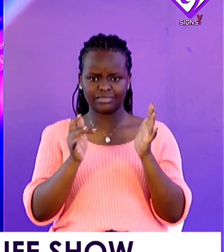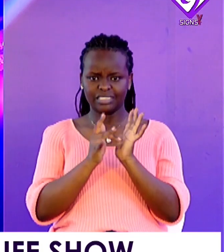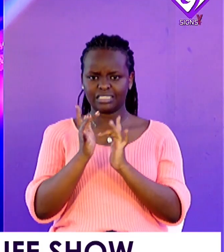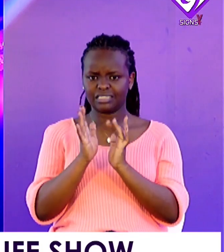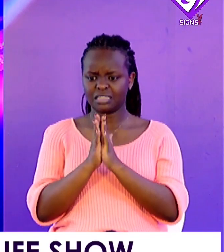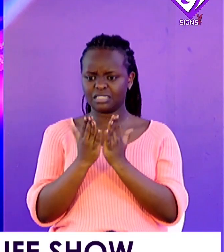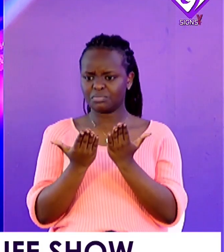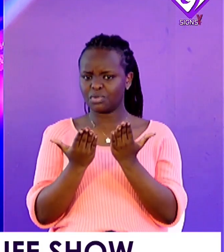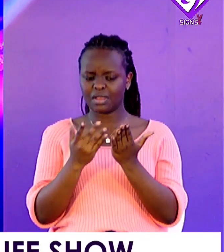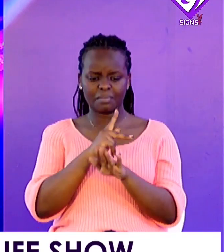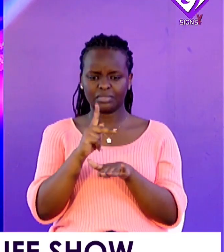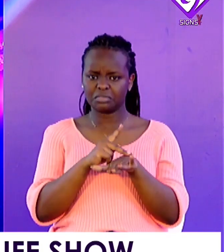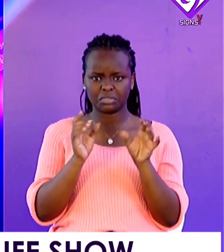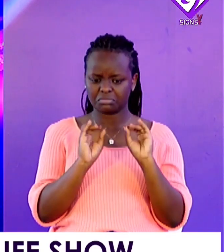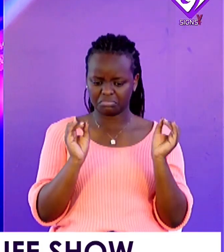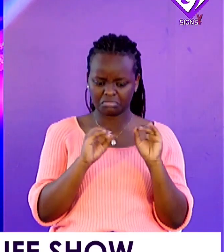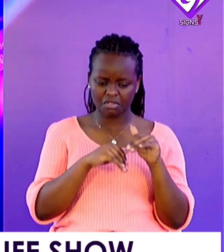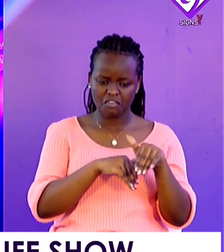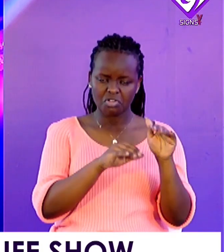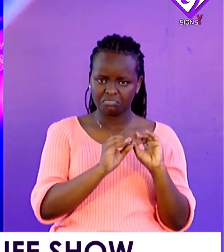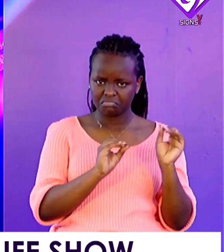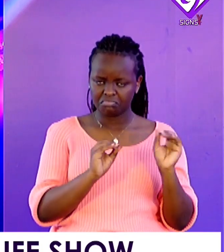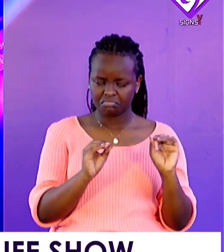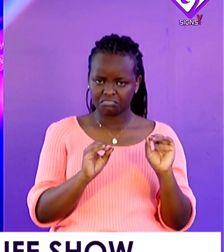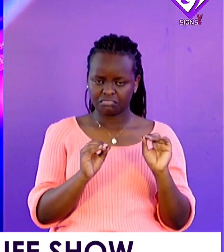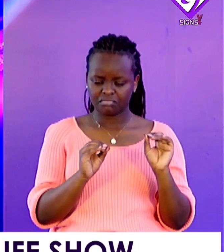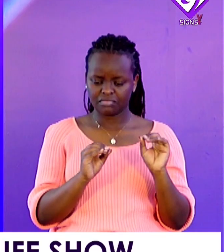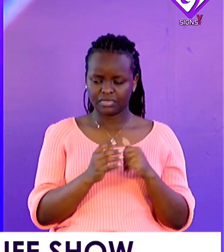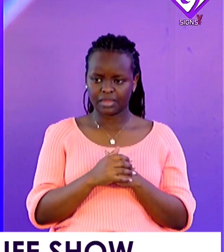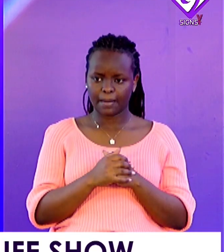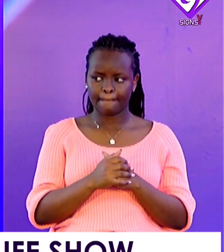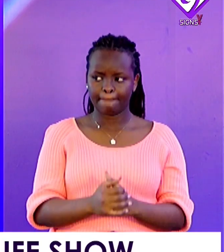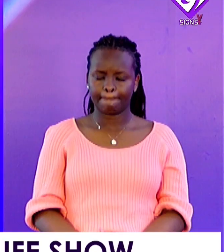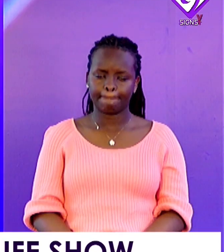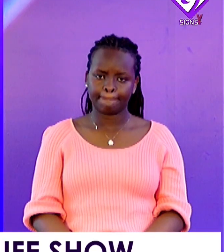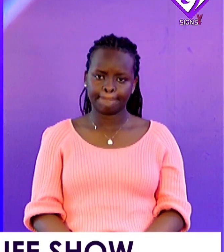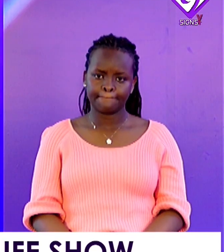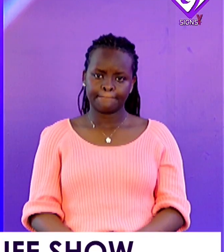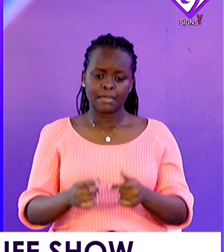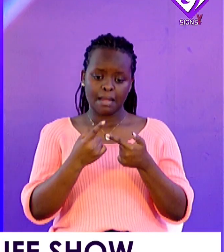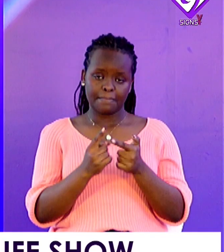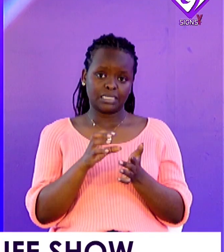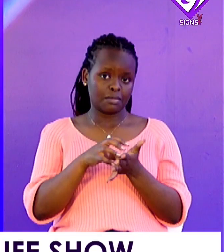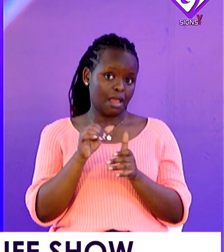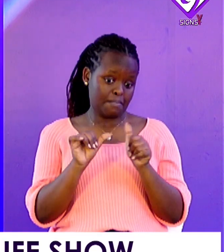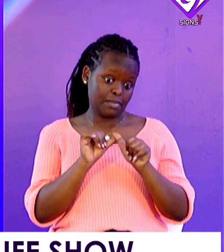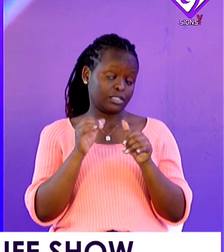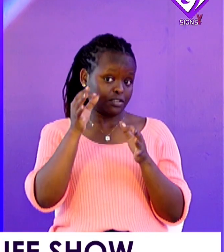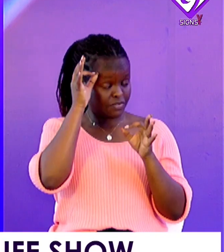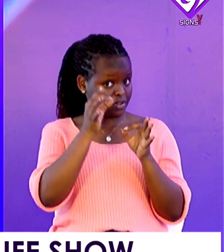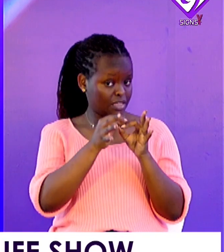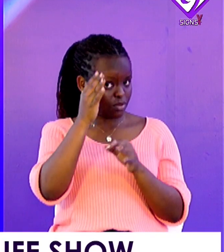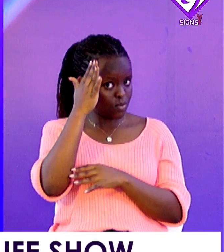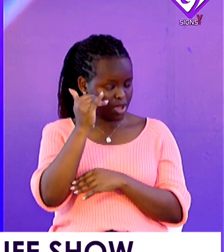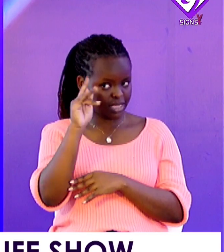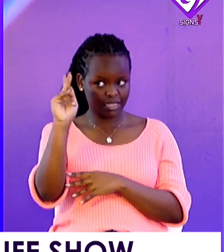principles. Yes. Yeah. They don't align with the biblical principles, but they are matters of faith. Because in